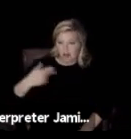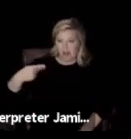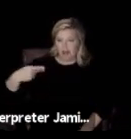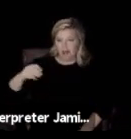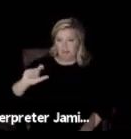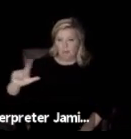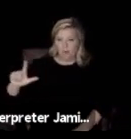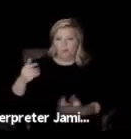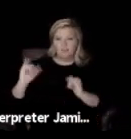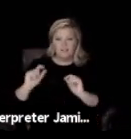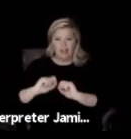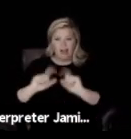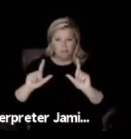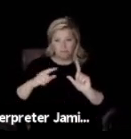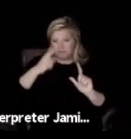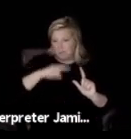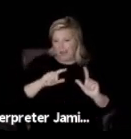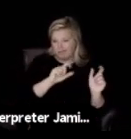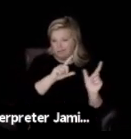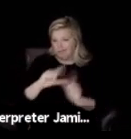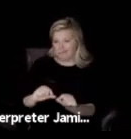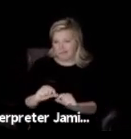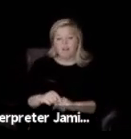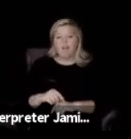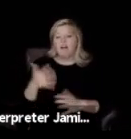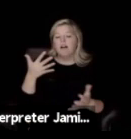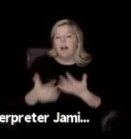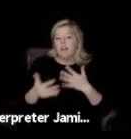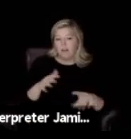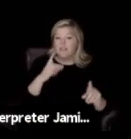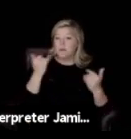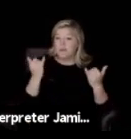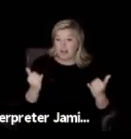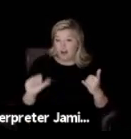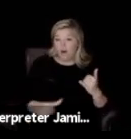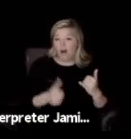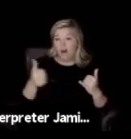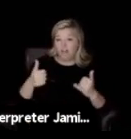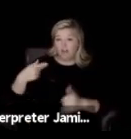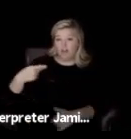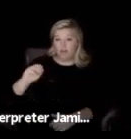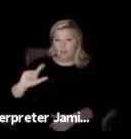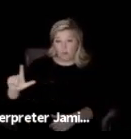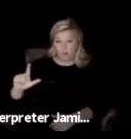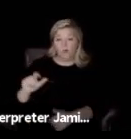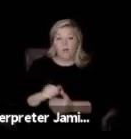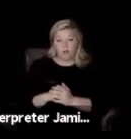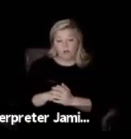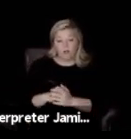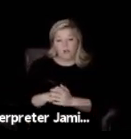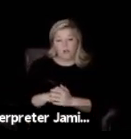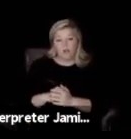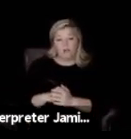get a chance, you can just move that. All right, so I have another poll for you, and I want to find out, for those of